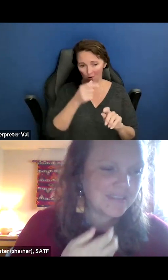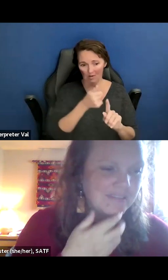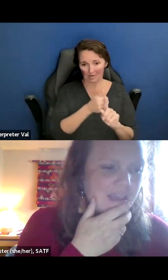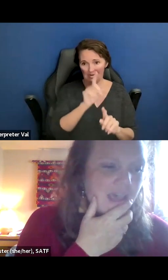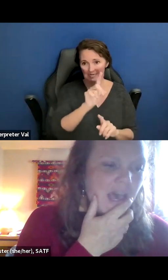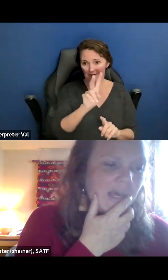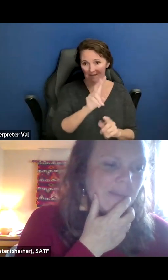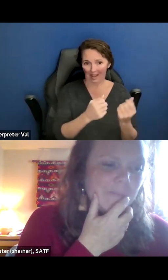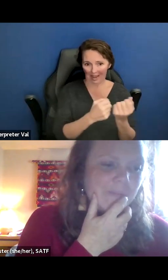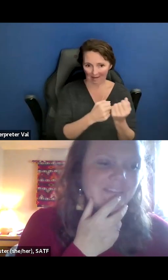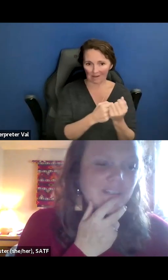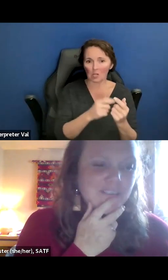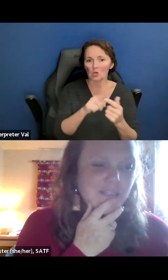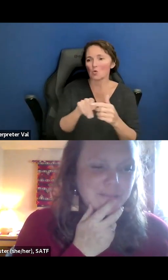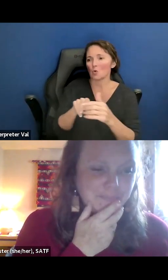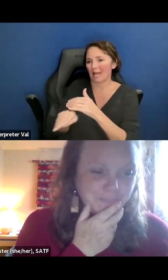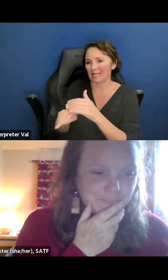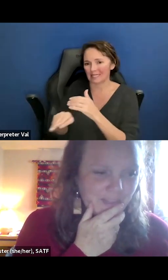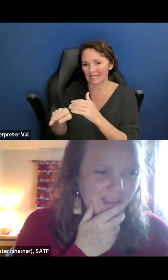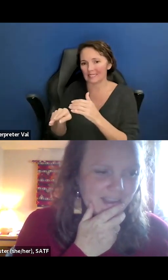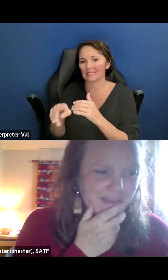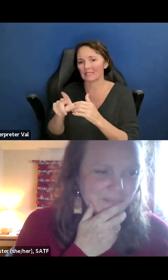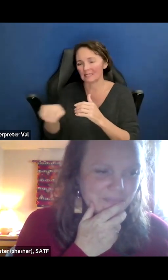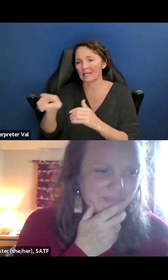of those things. They've also